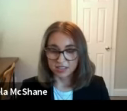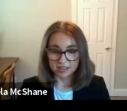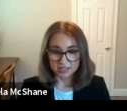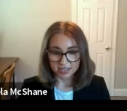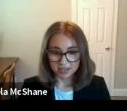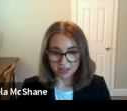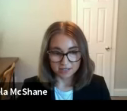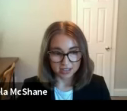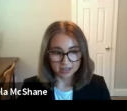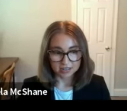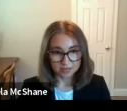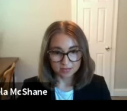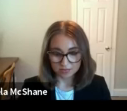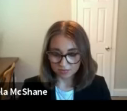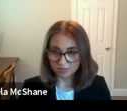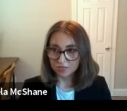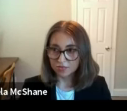Sorry about that. It looks like it cut off there.